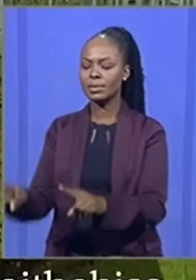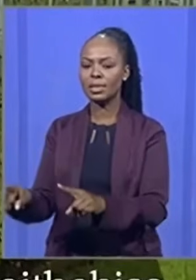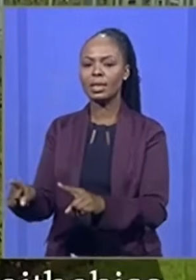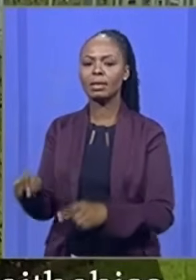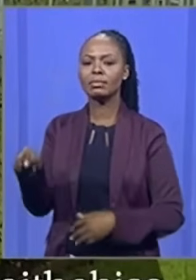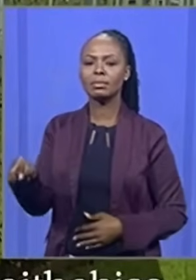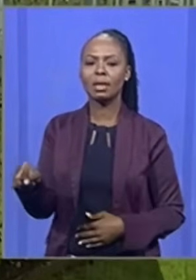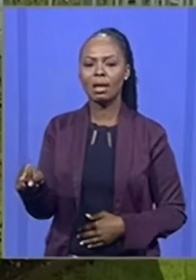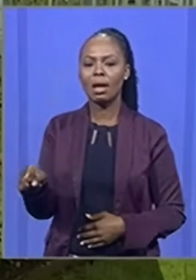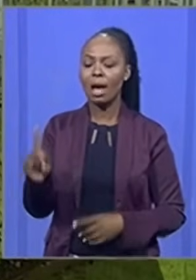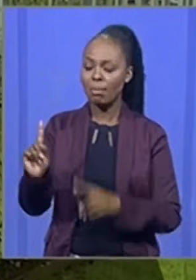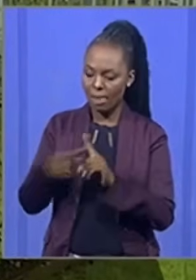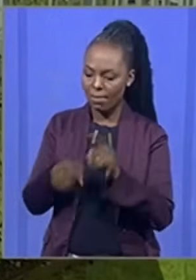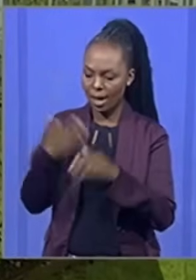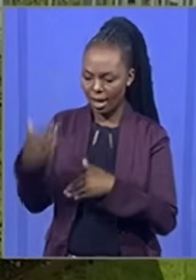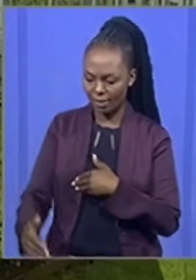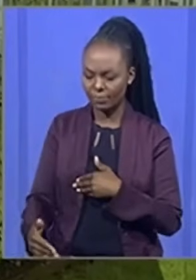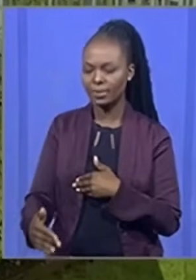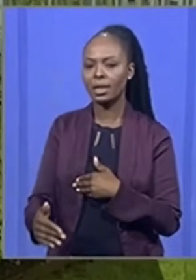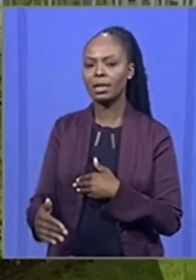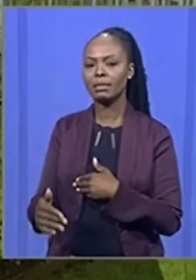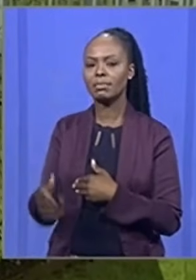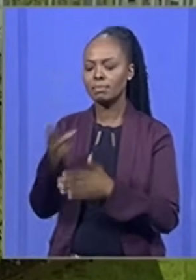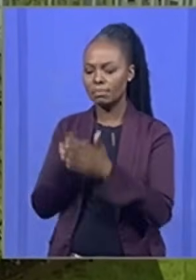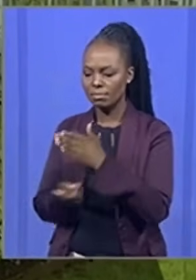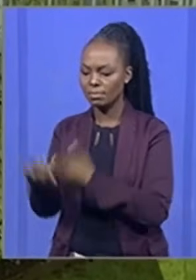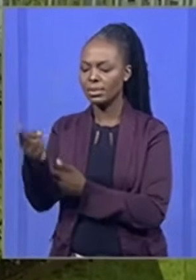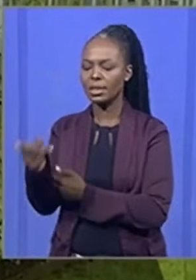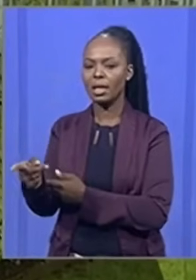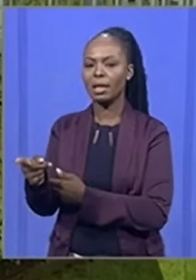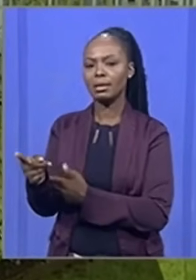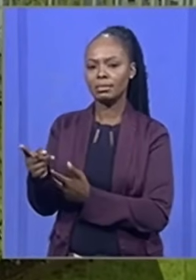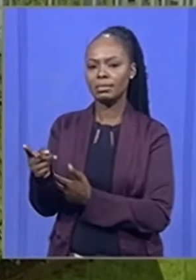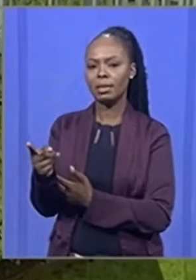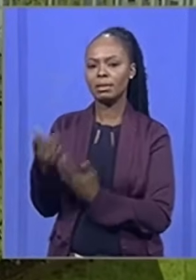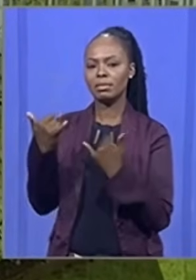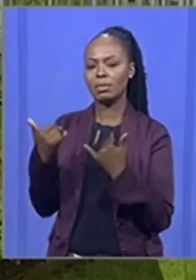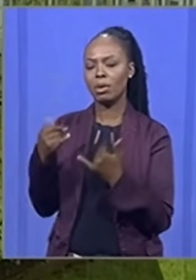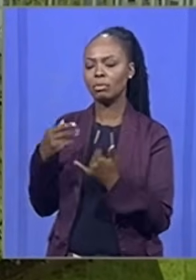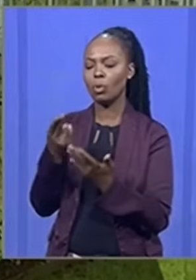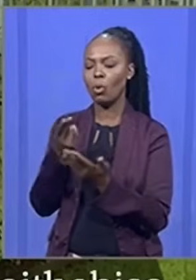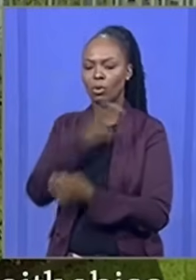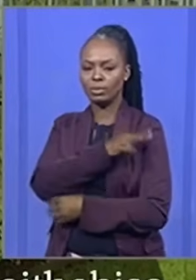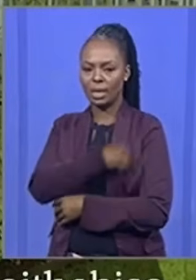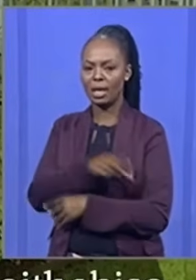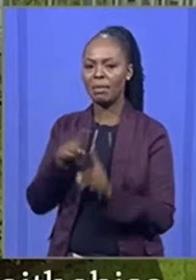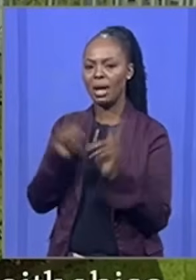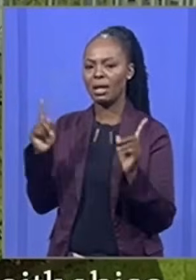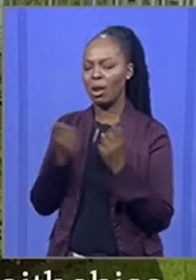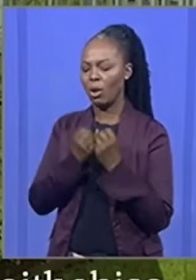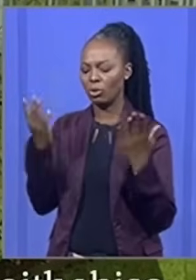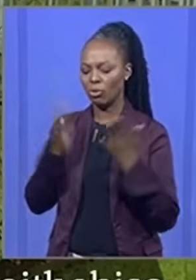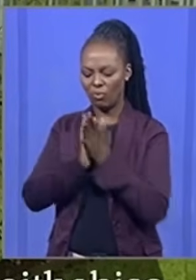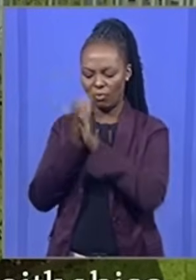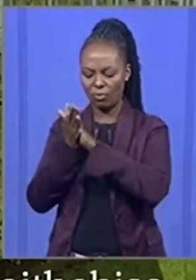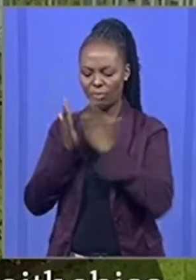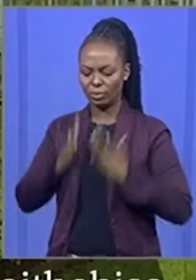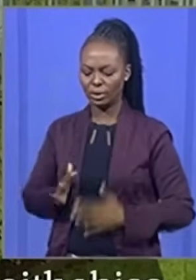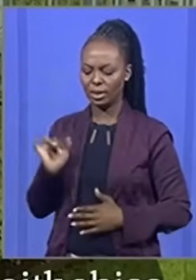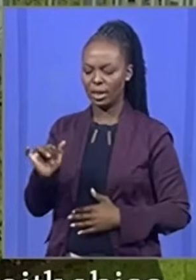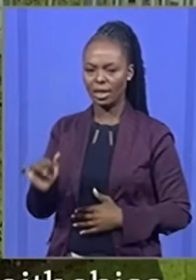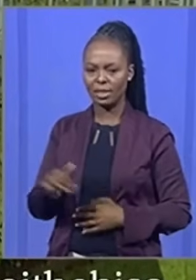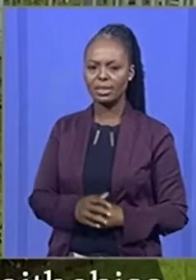doctors, but he had suffered multiple injuries that required specialist